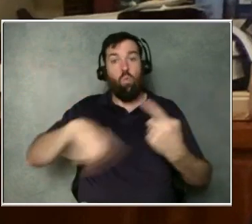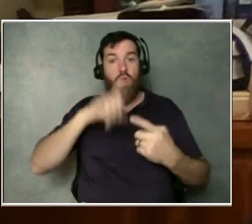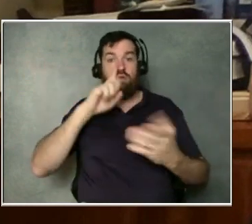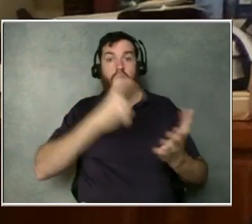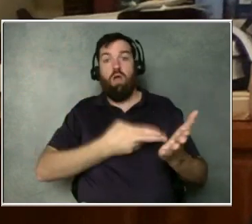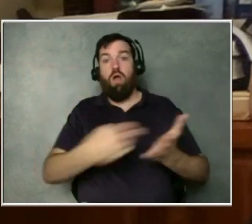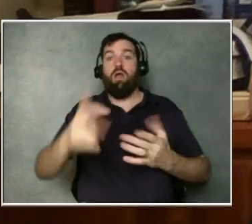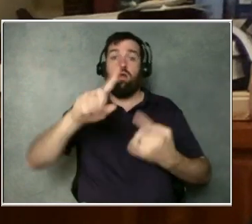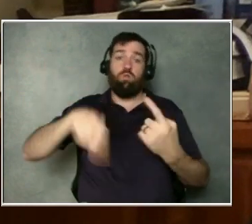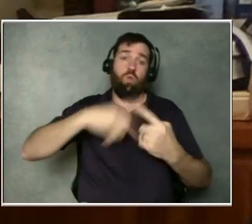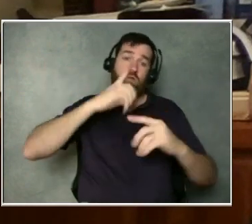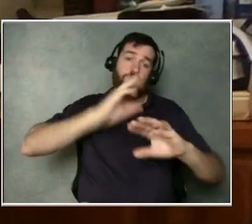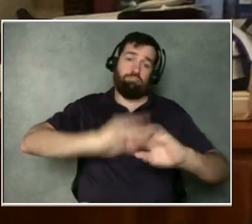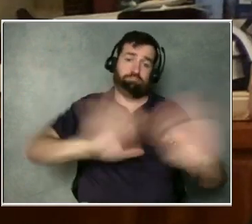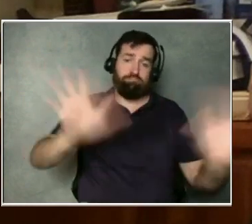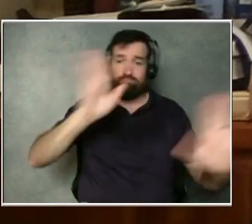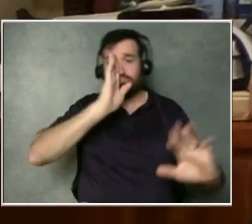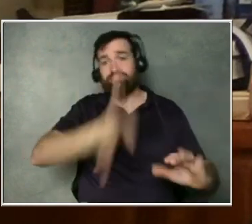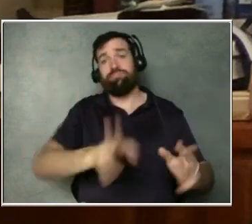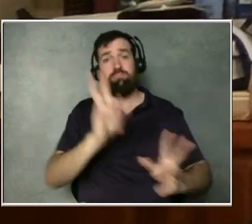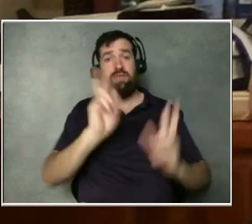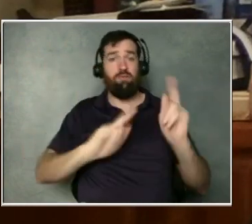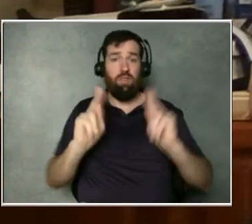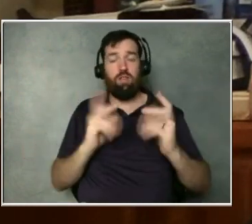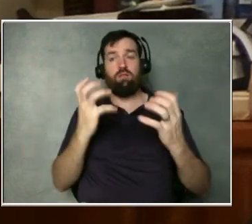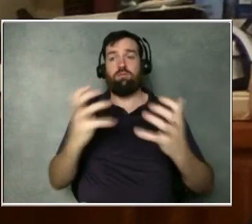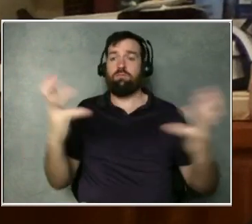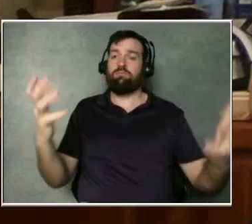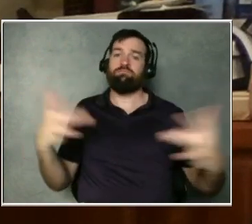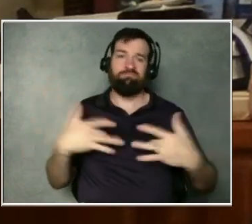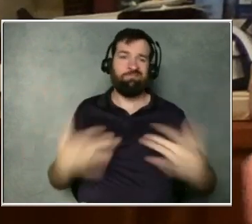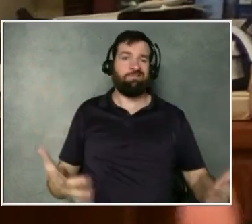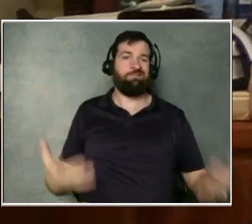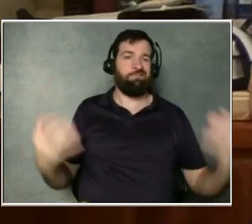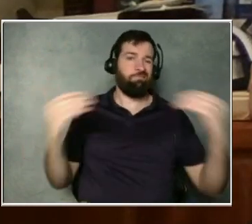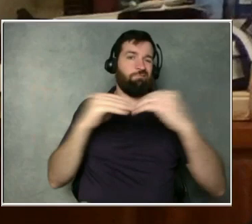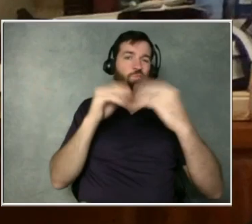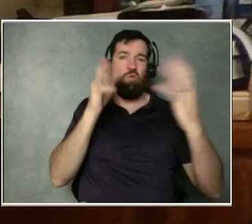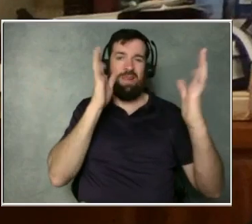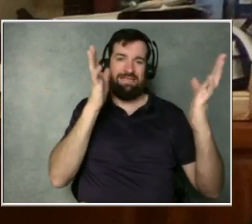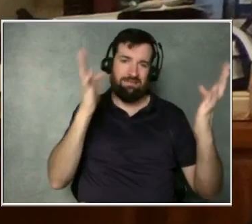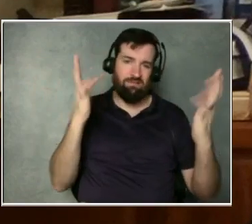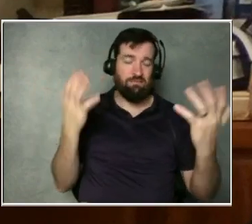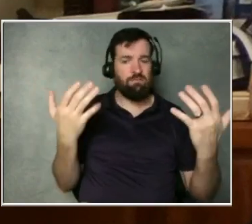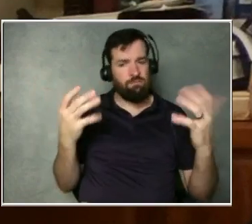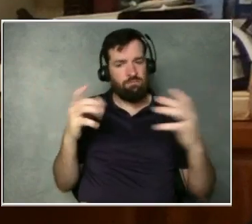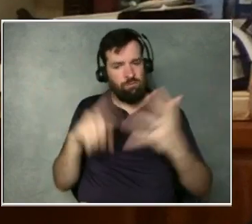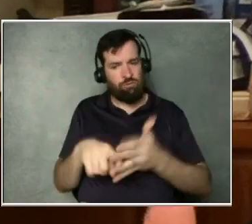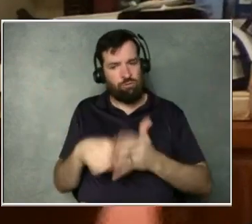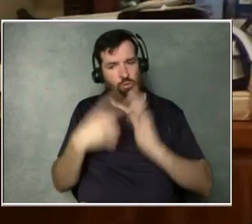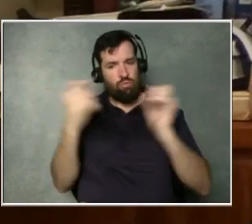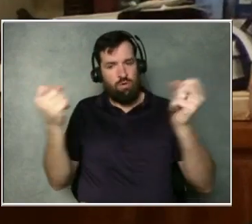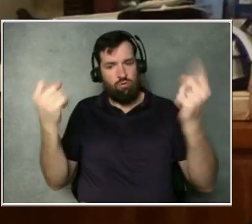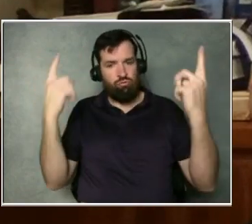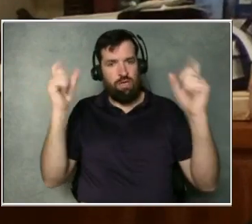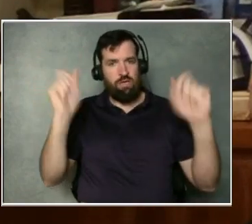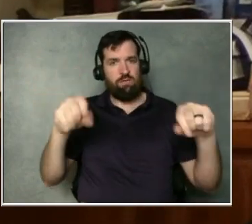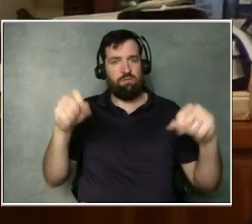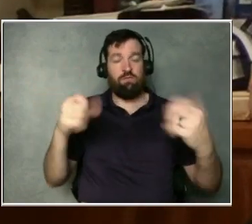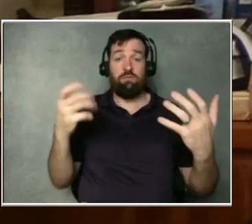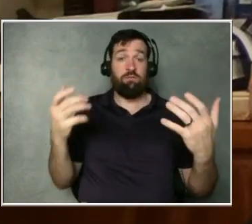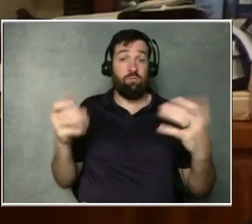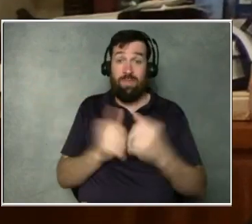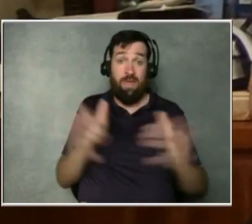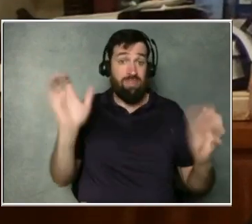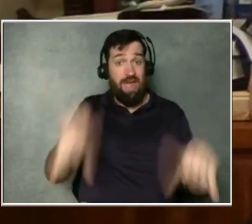and transparent with people, they will listen. They do begin to understand. Absent that, it